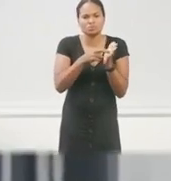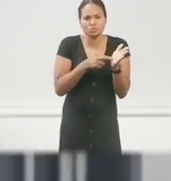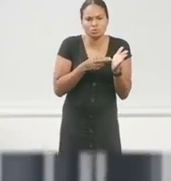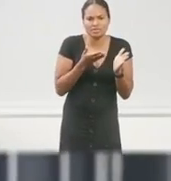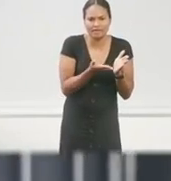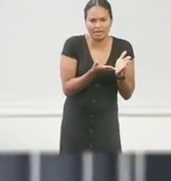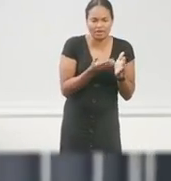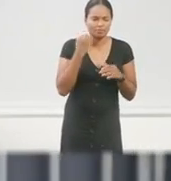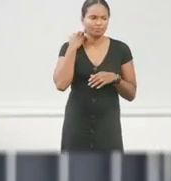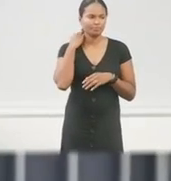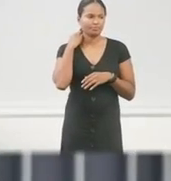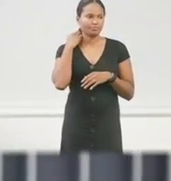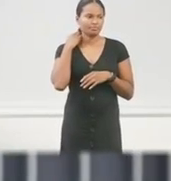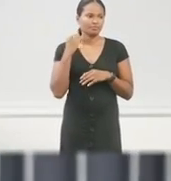security.